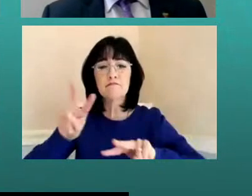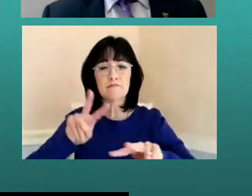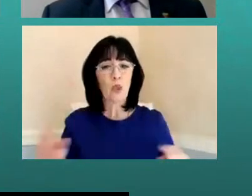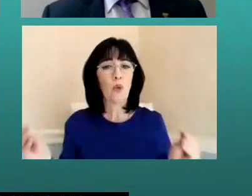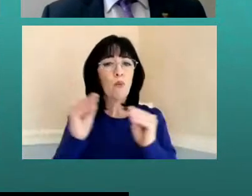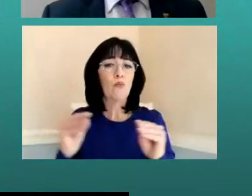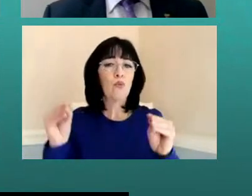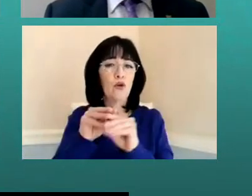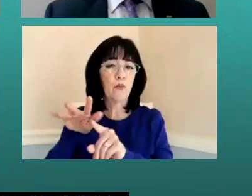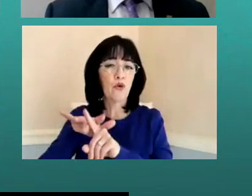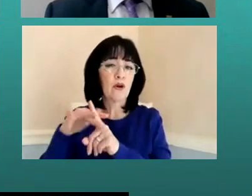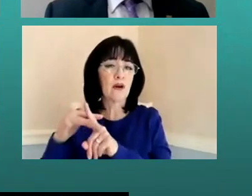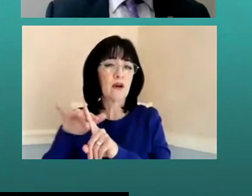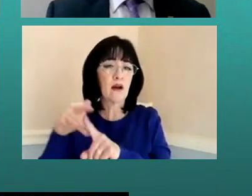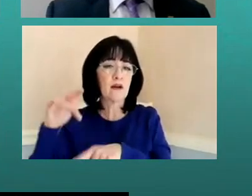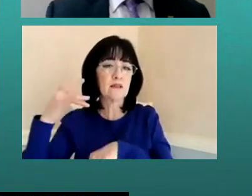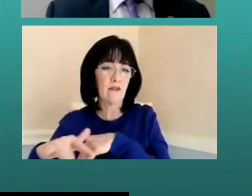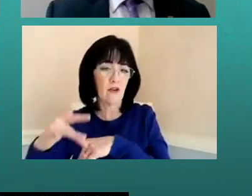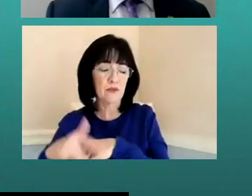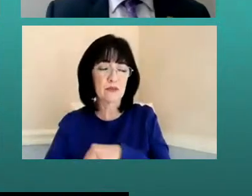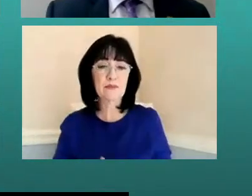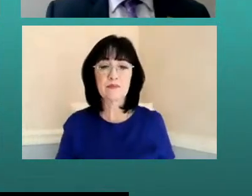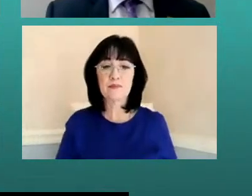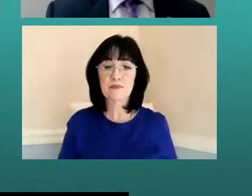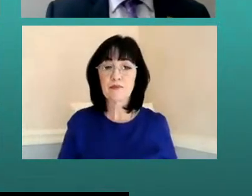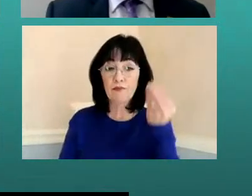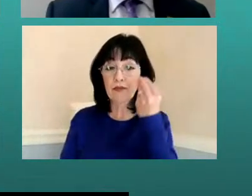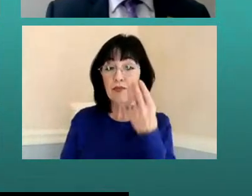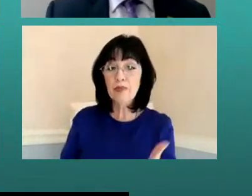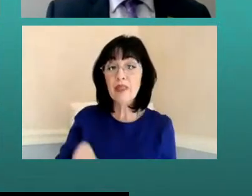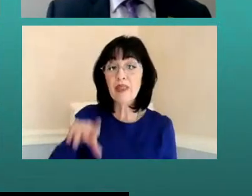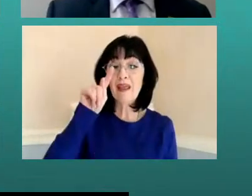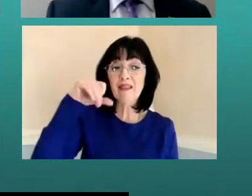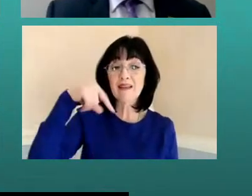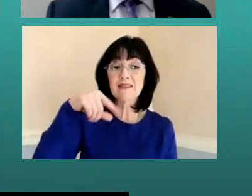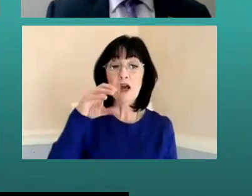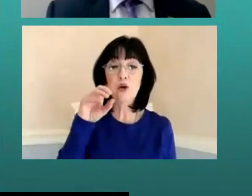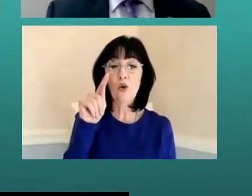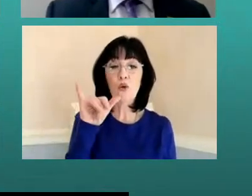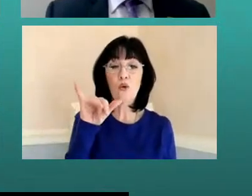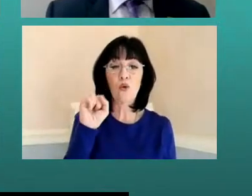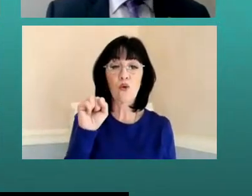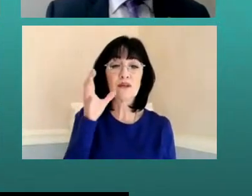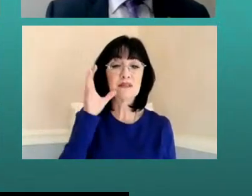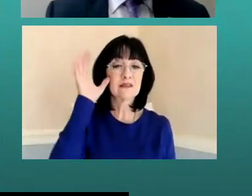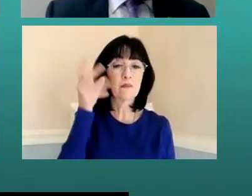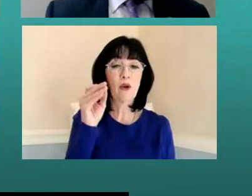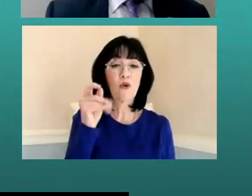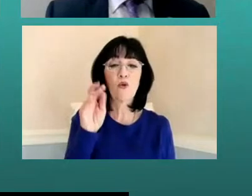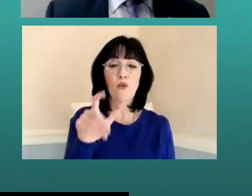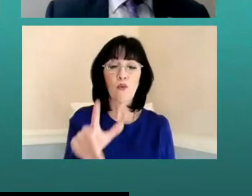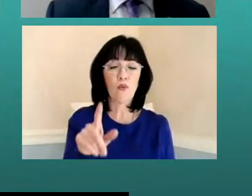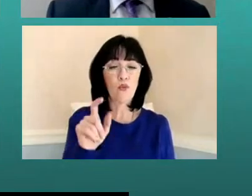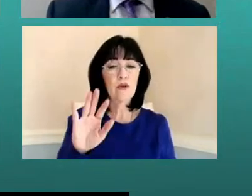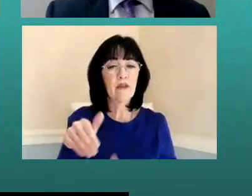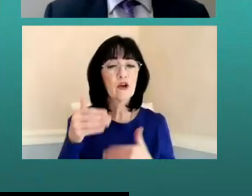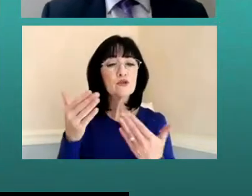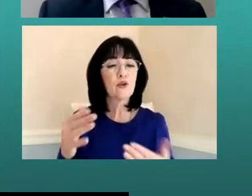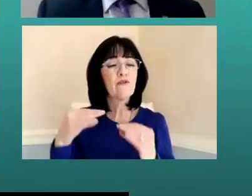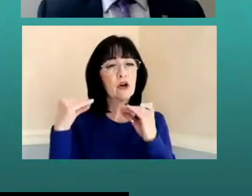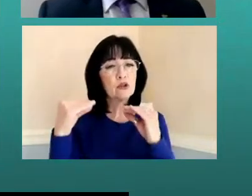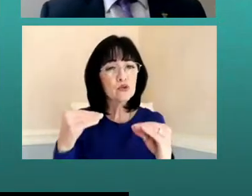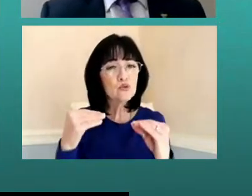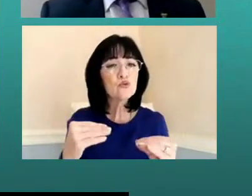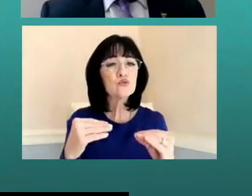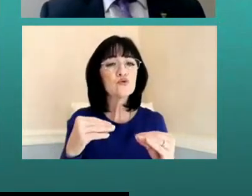The Tech Otis Parent Portal, accessible from Digital DE, provides tutorials to help families learn how to use and understand the